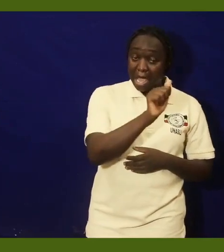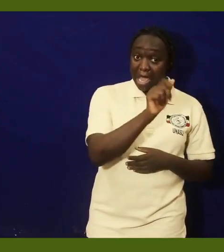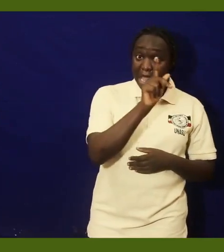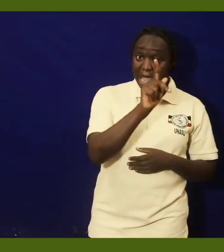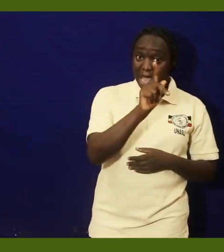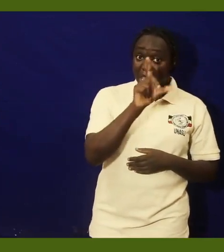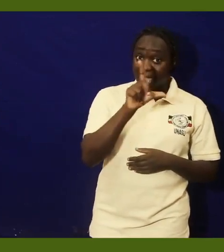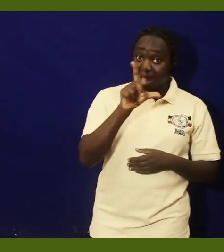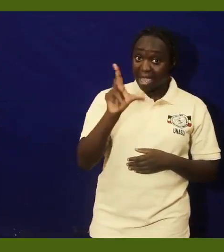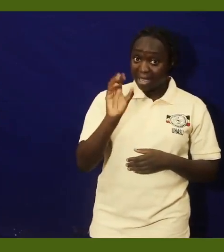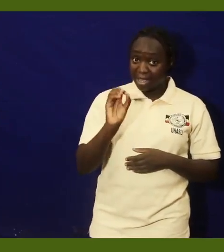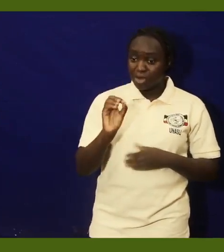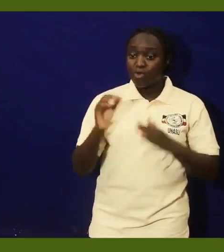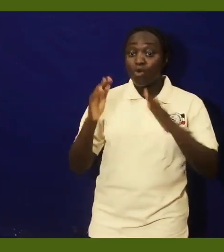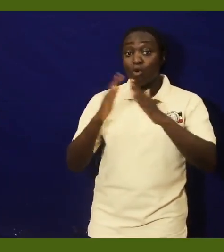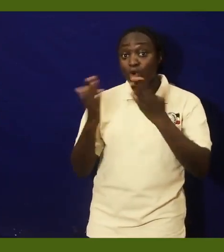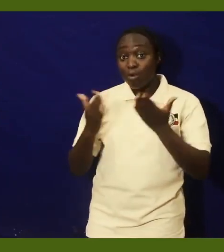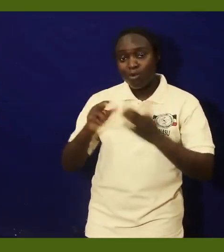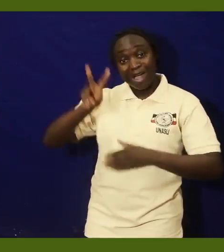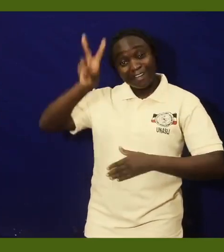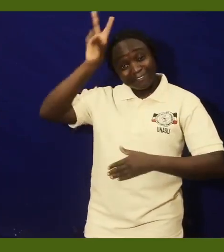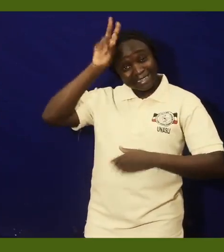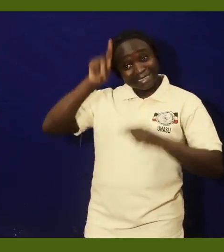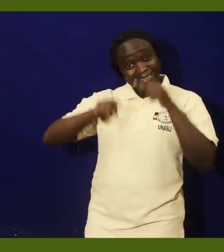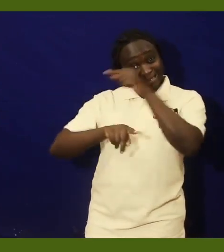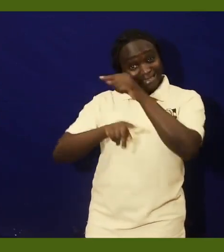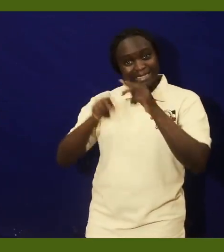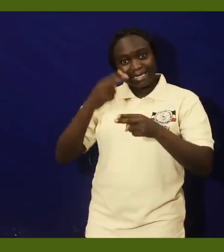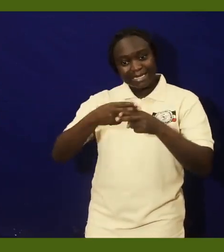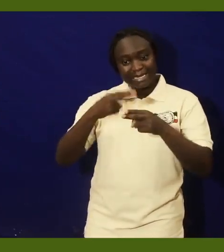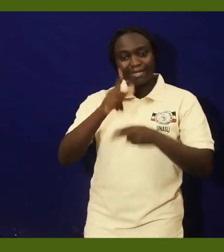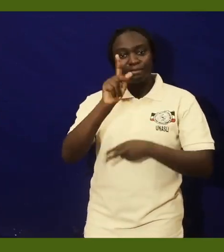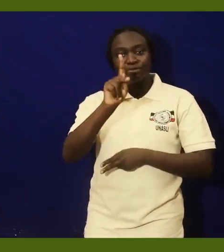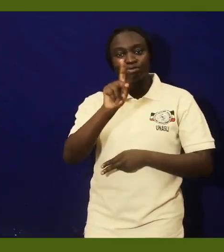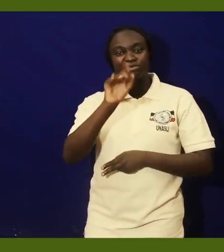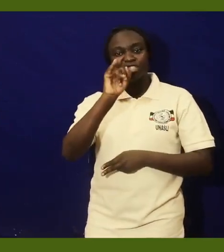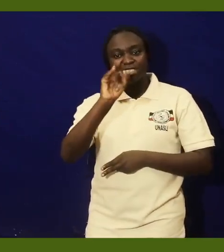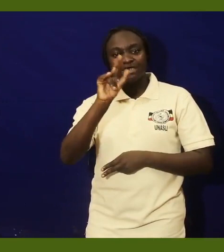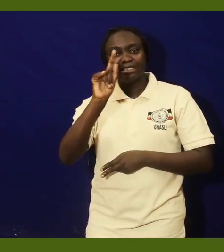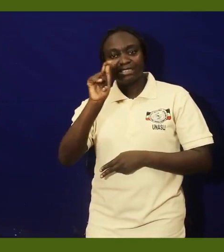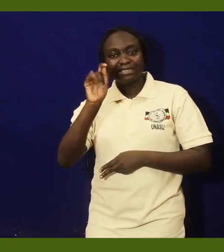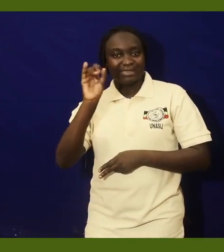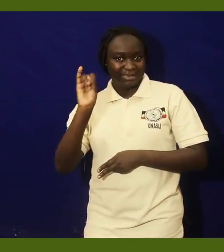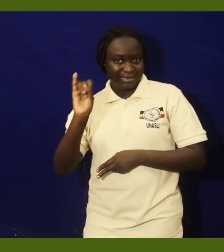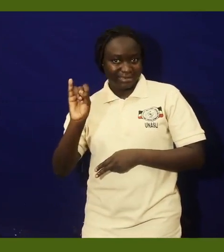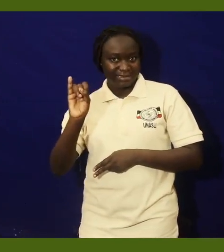lives in Chiti village. So that is our answer.